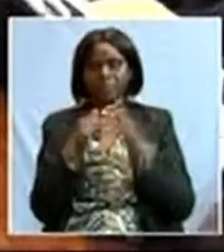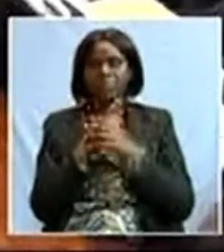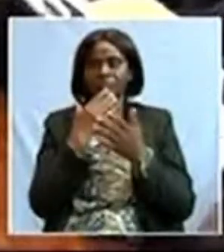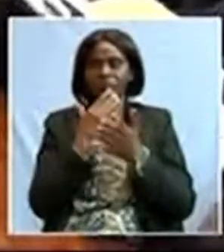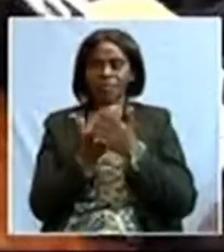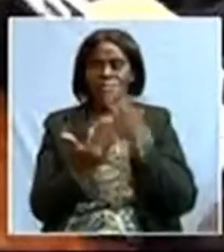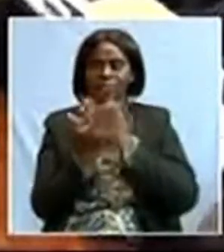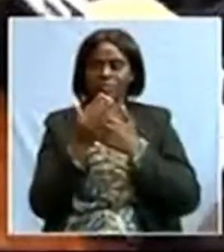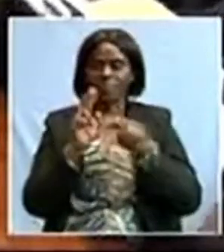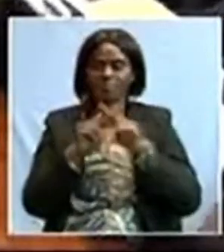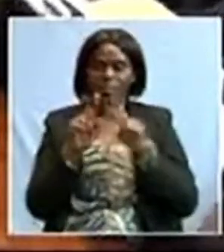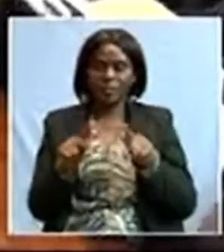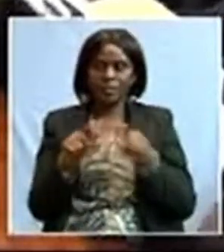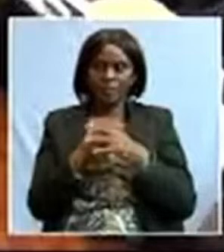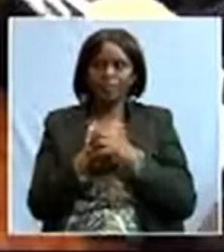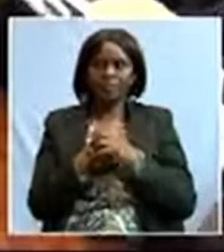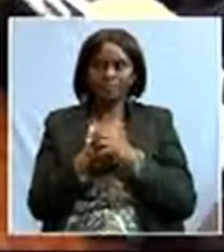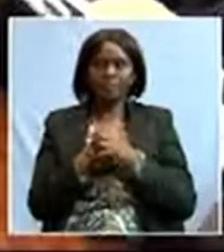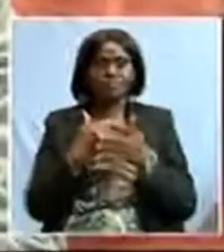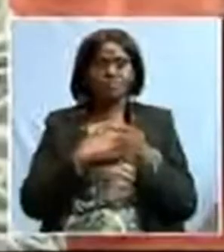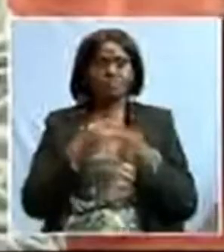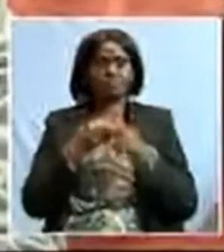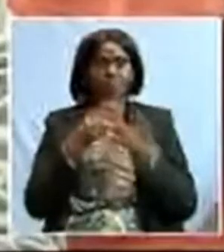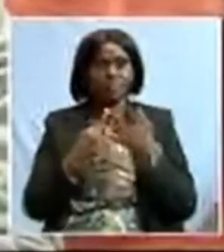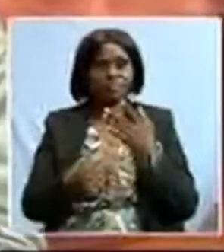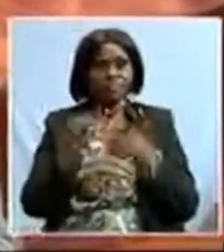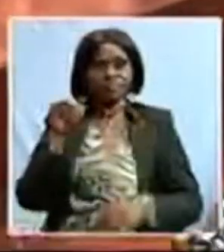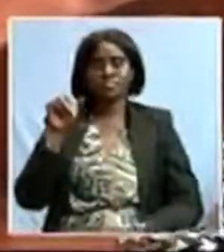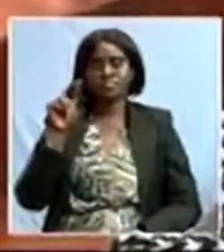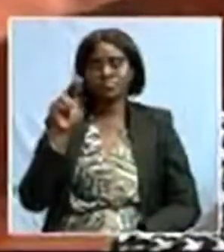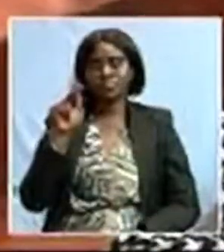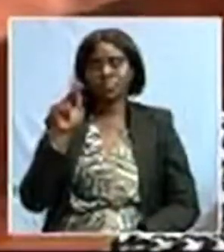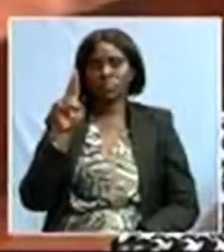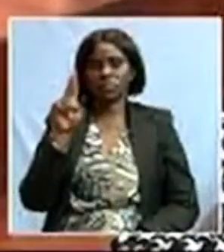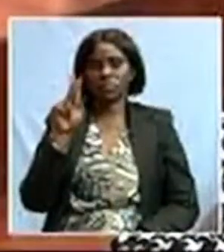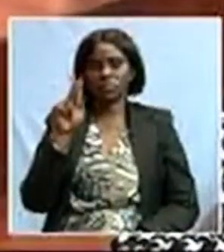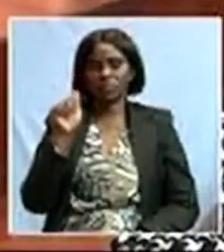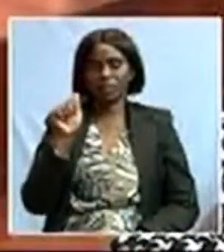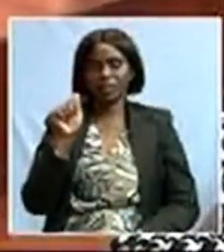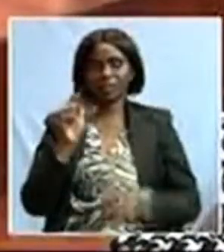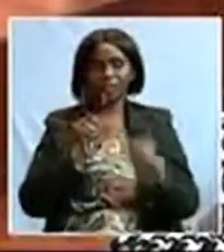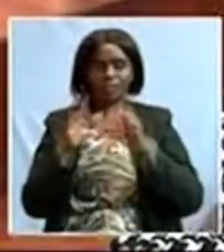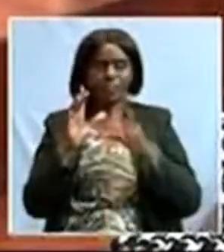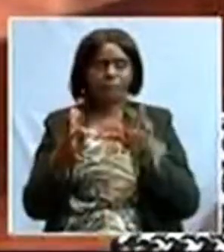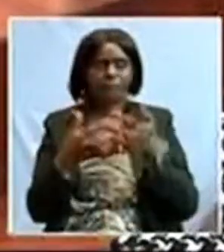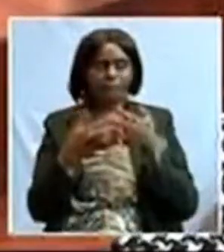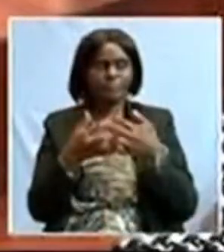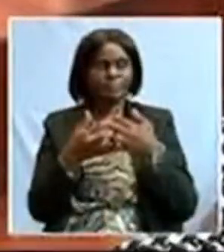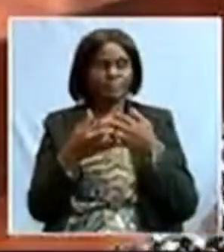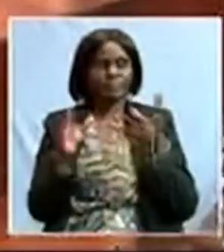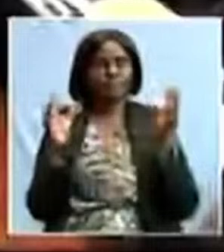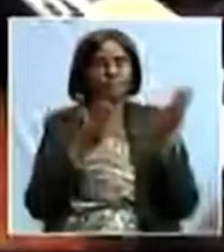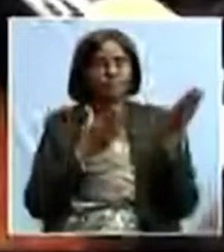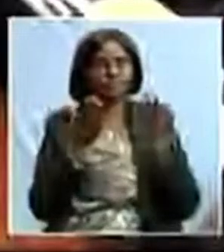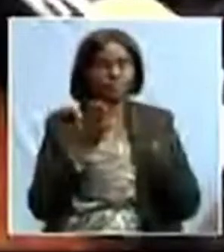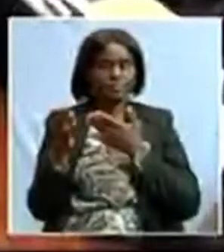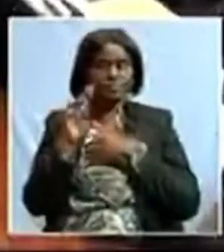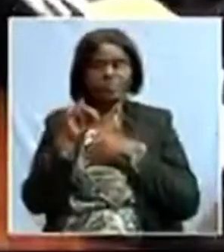Good morning, Chair. My name is Fred Mkuka, Director of Engineering Services, Mufulira Municipal Council.